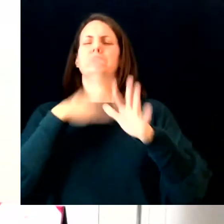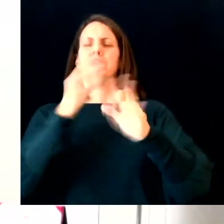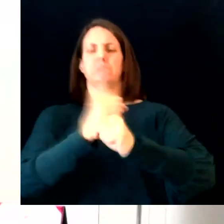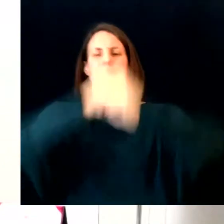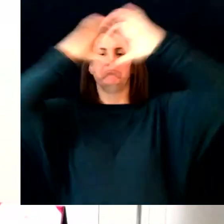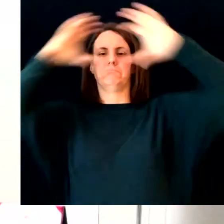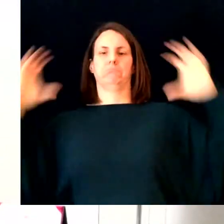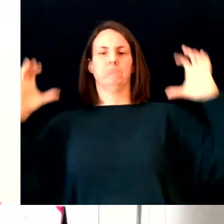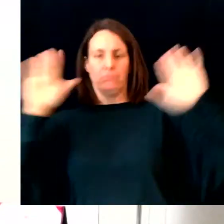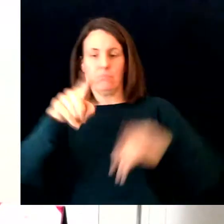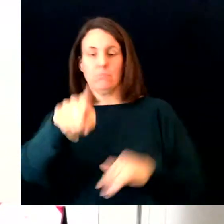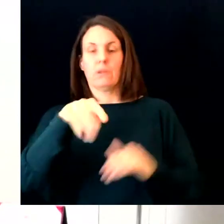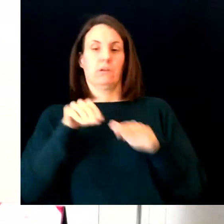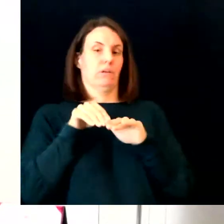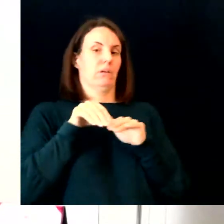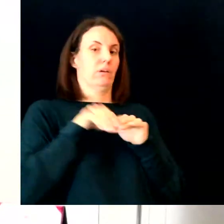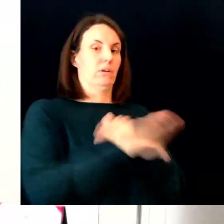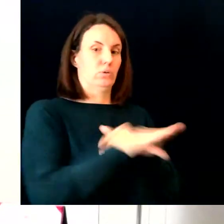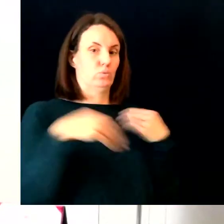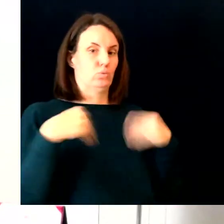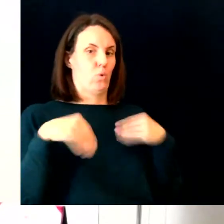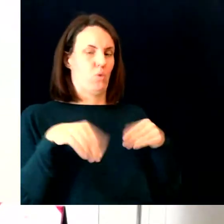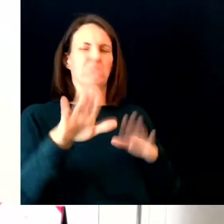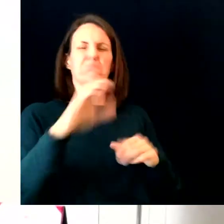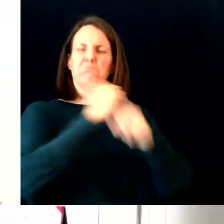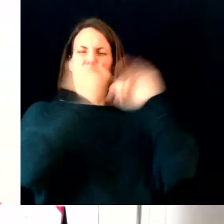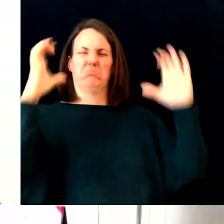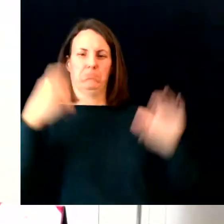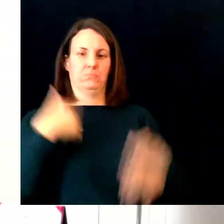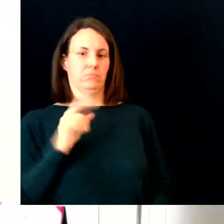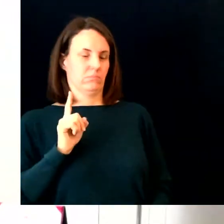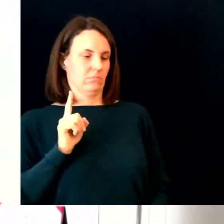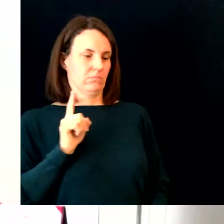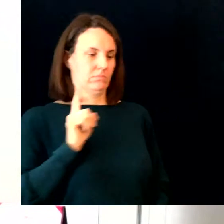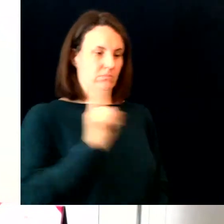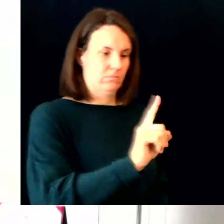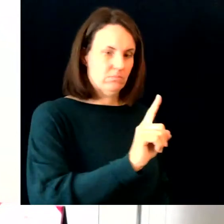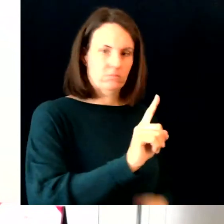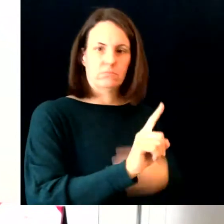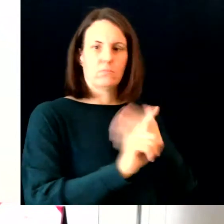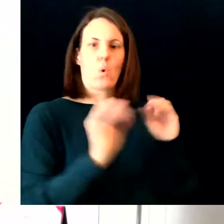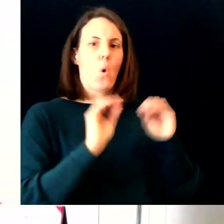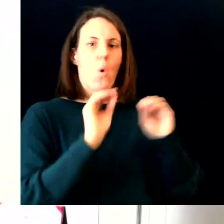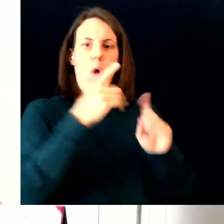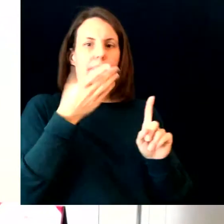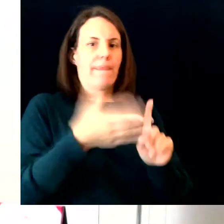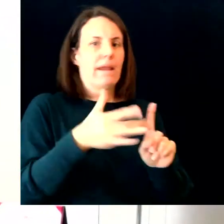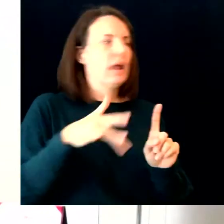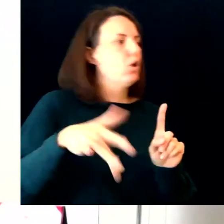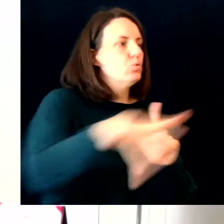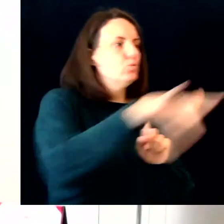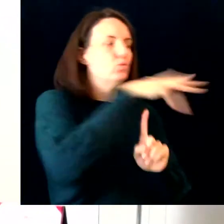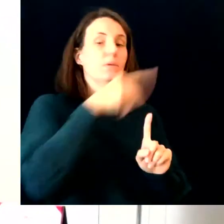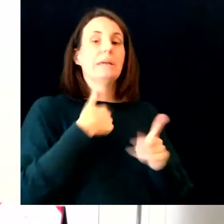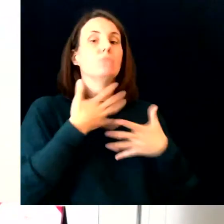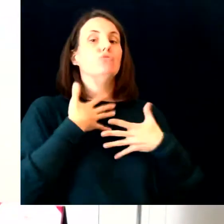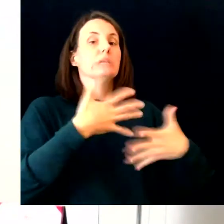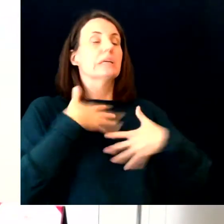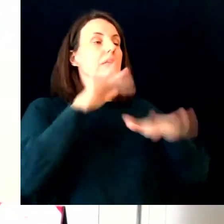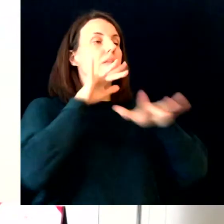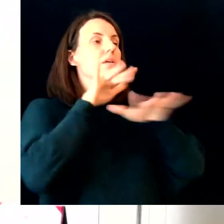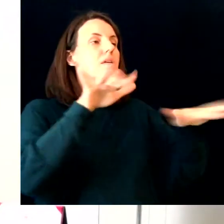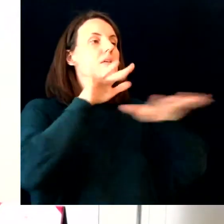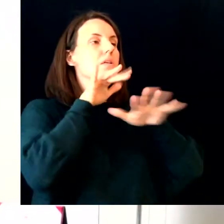physically there, it can linger in the air. So it's so important, especially now, to stop the spread to wear masks.